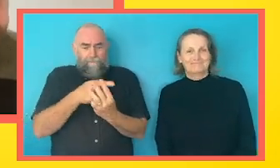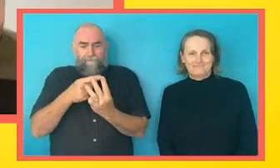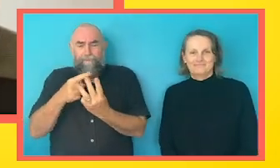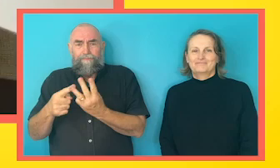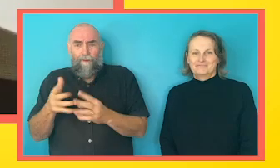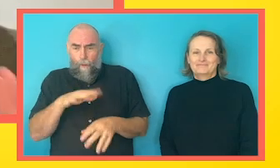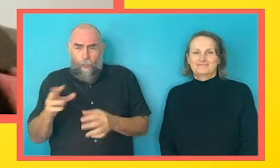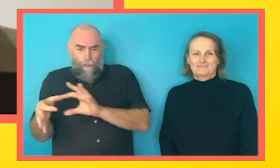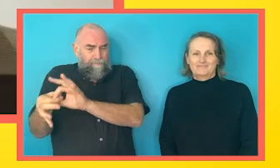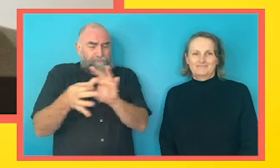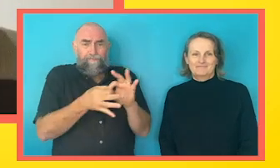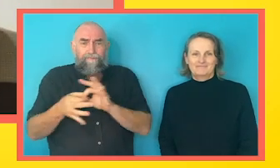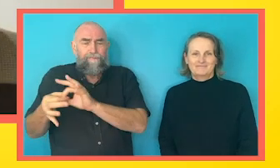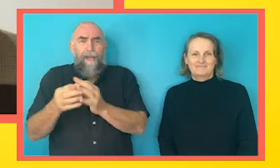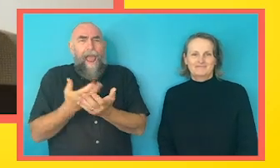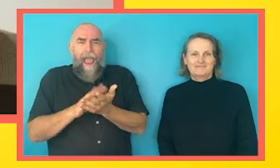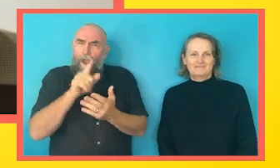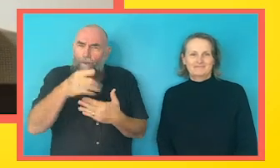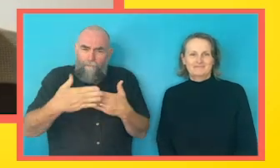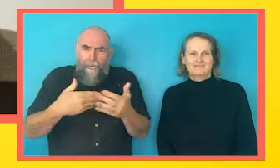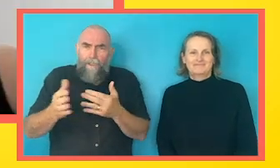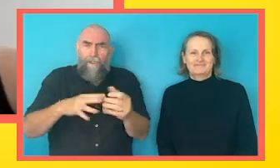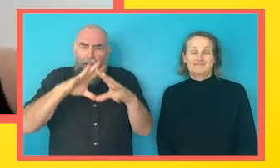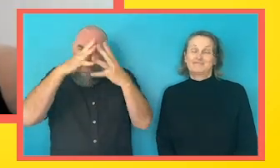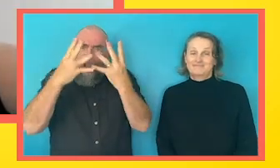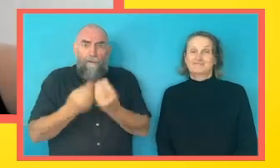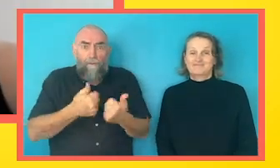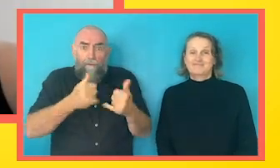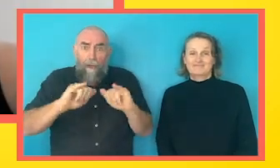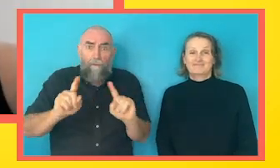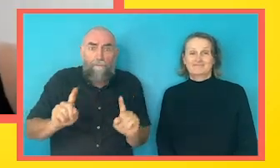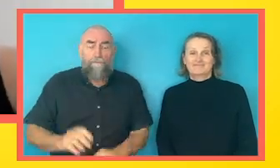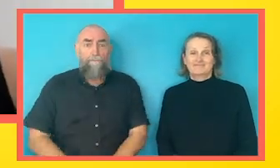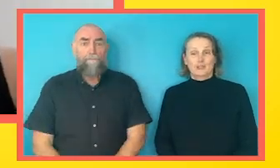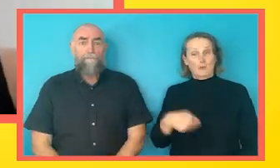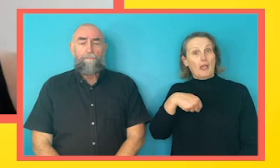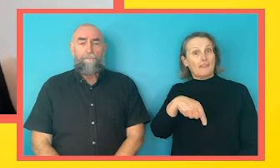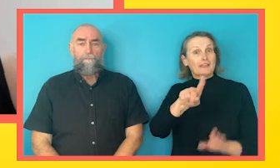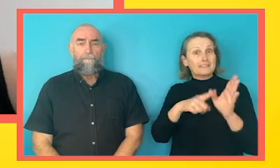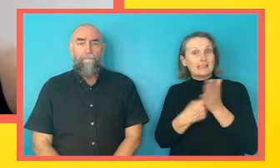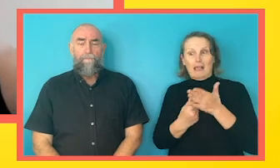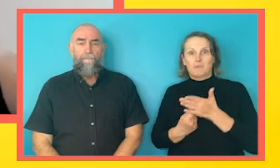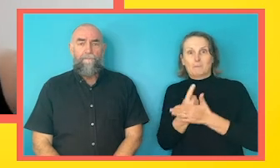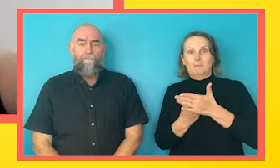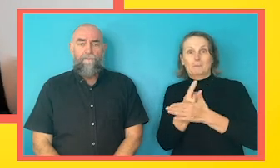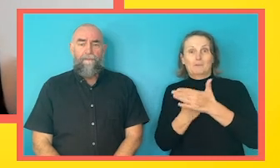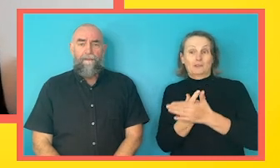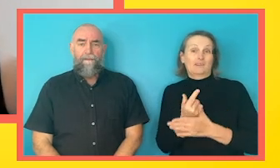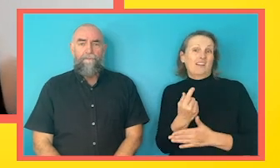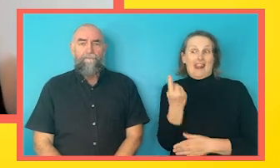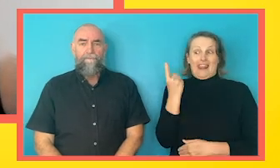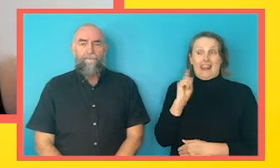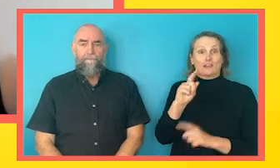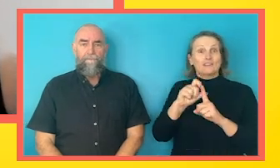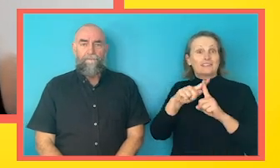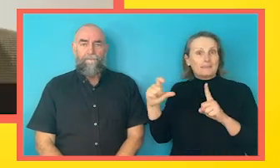life, relationship. How are you going with managing everything? Yeah, well, this year has been a year of new for me. So I got married at the end